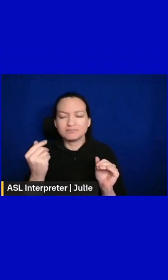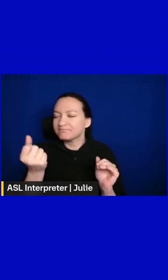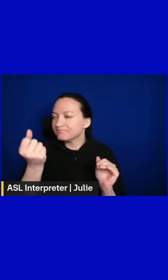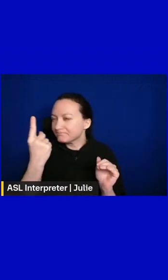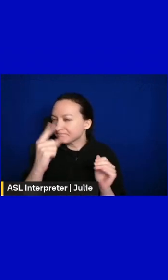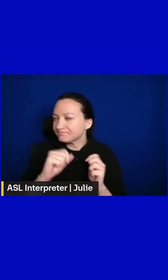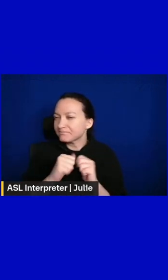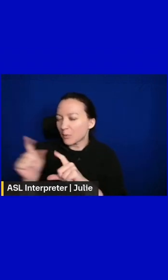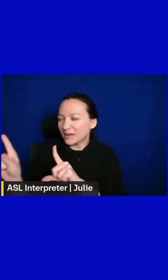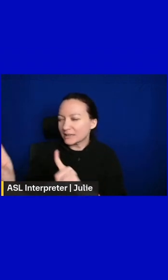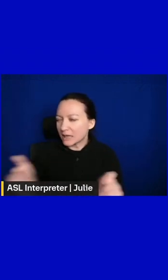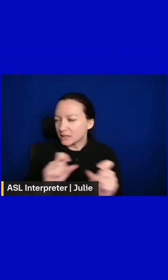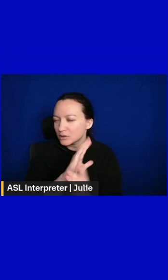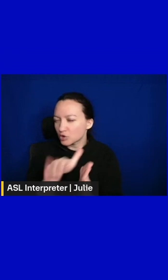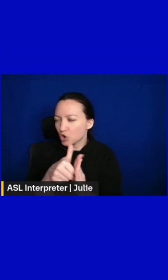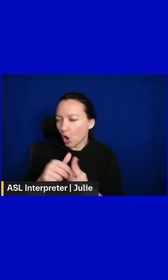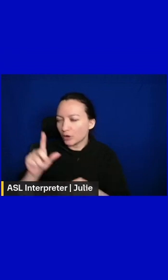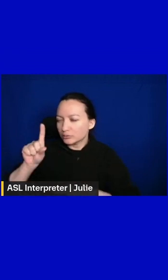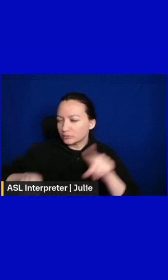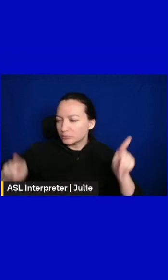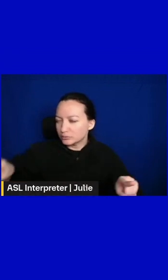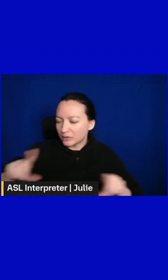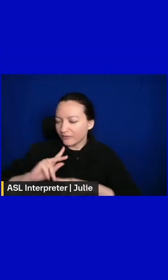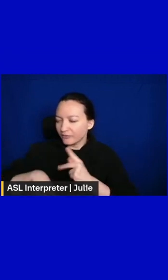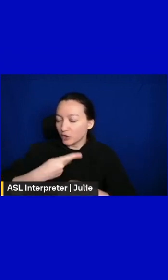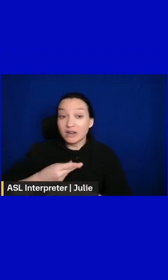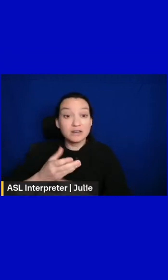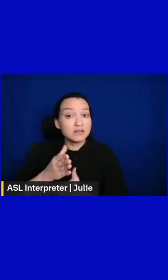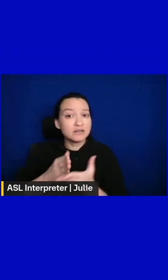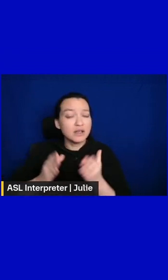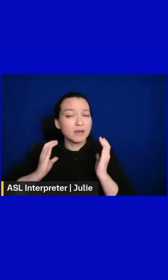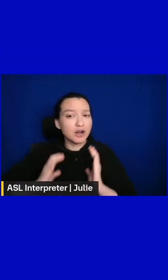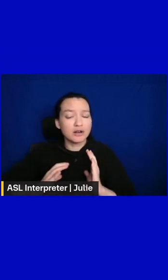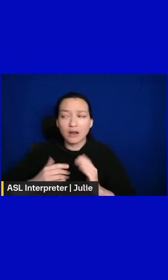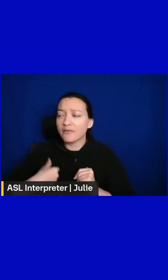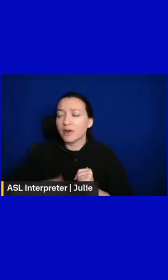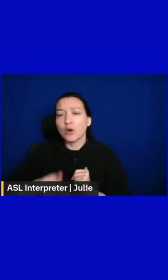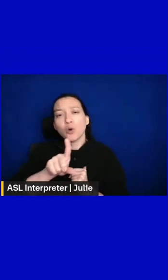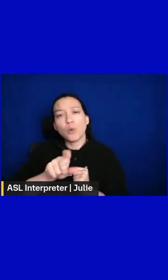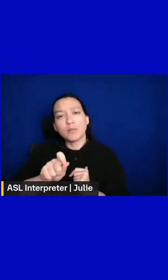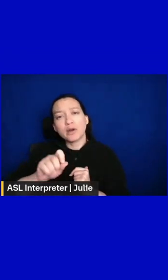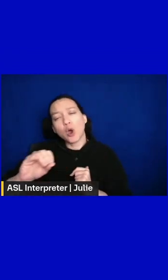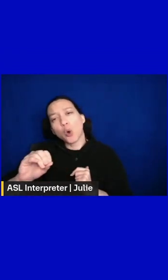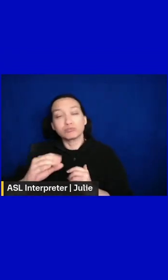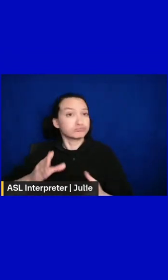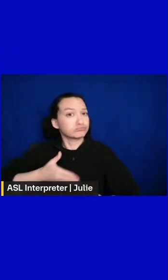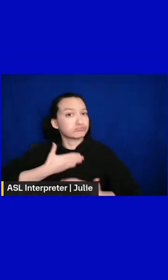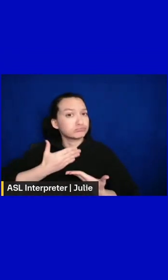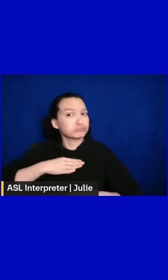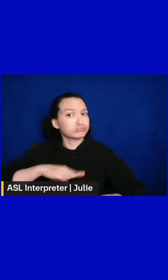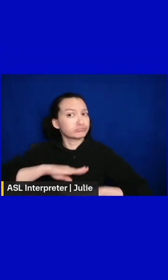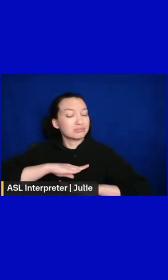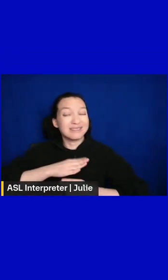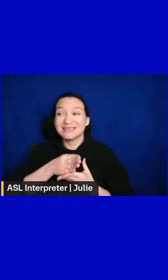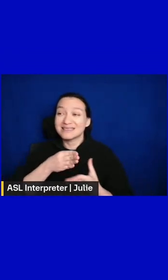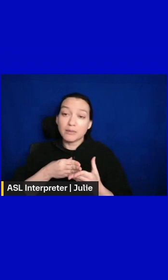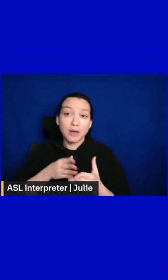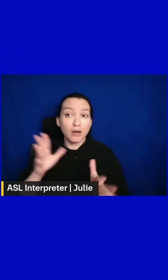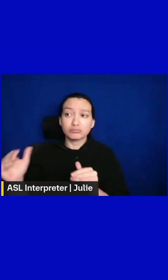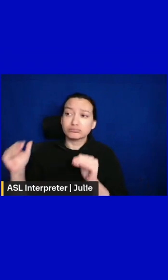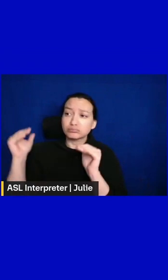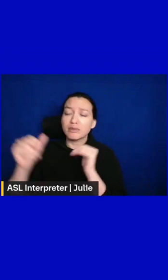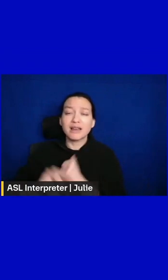test all versions? Because we have customers who onboarded with 1.0 and are very happy. And we have customers who upgraded